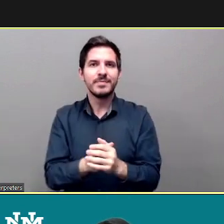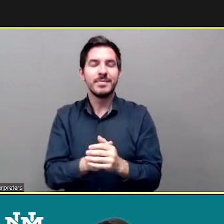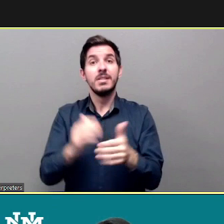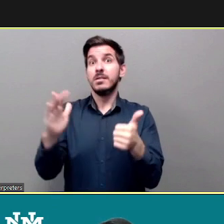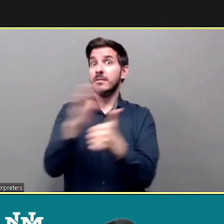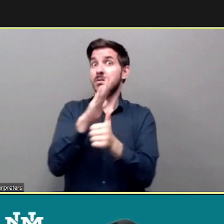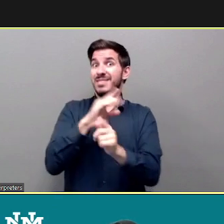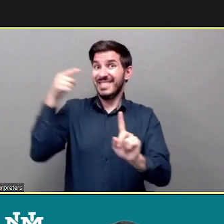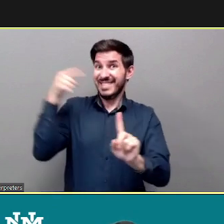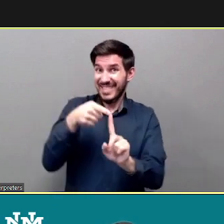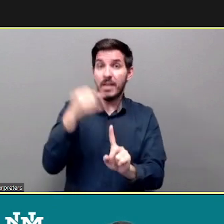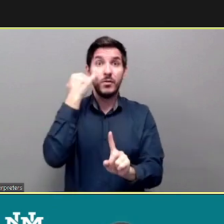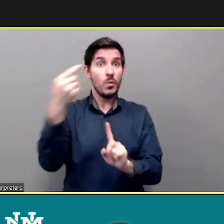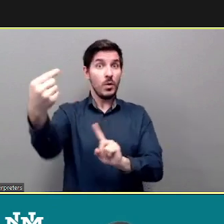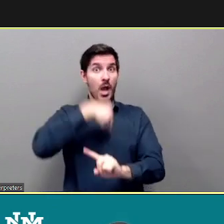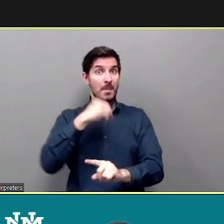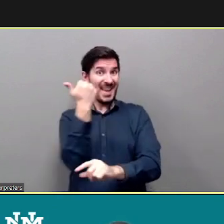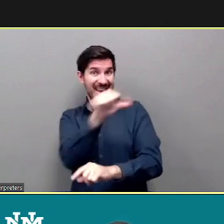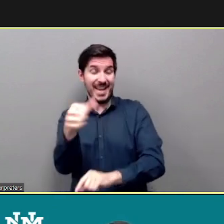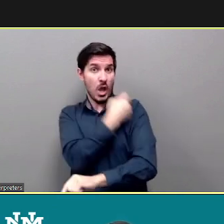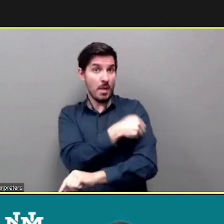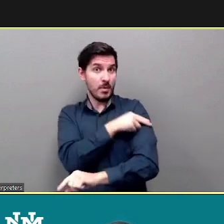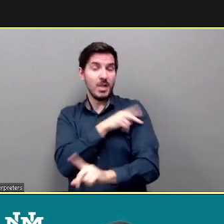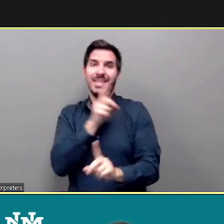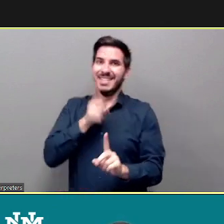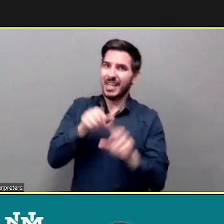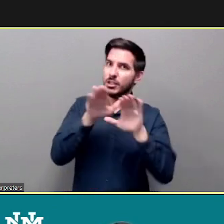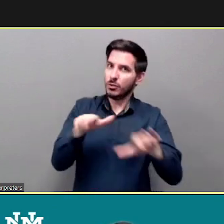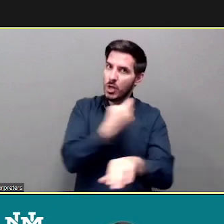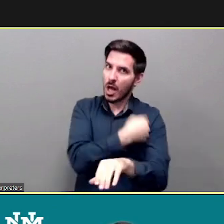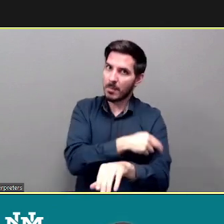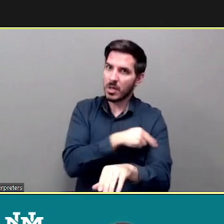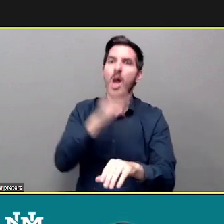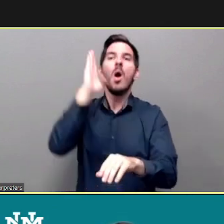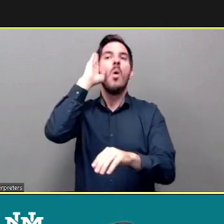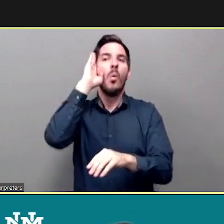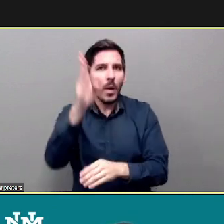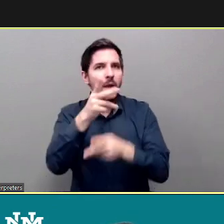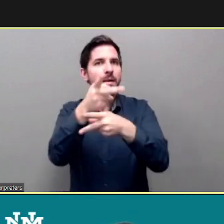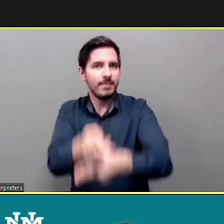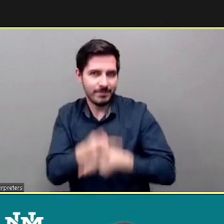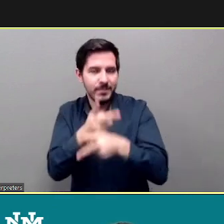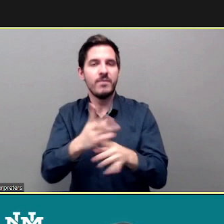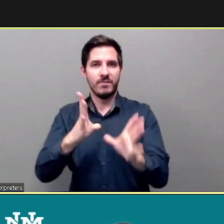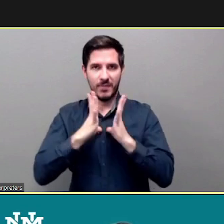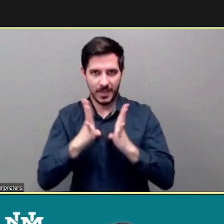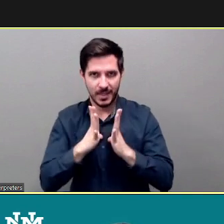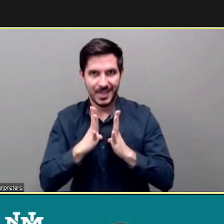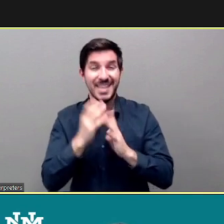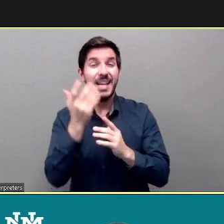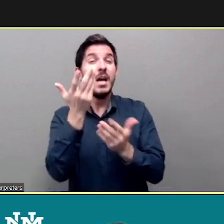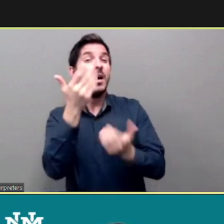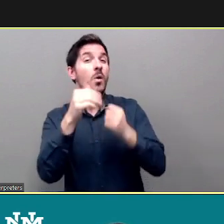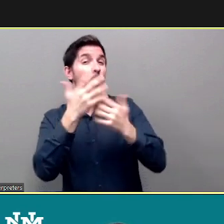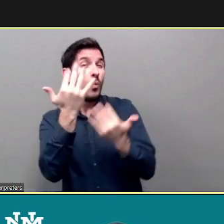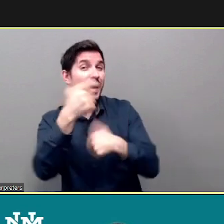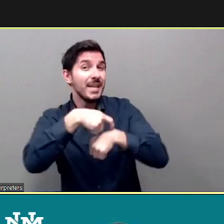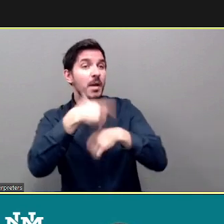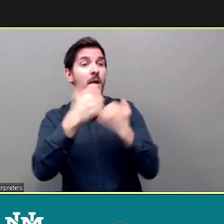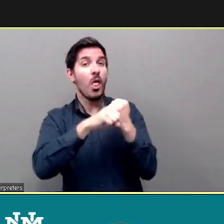UNM Children's Hospital, you will get the care that you need here. You may have longer wait times, but you will definitely get the